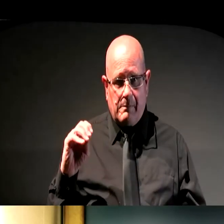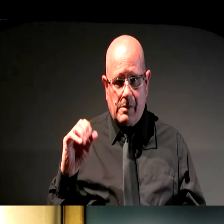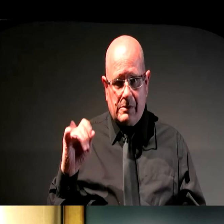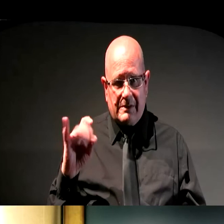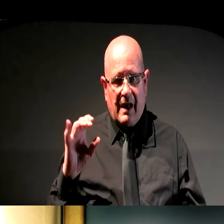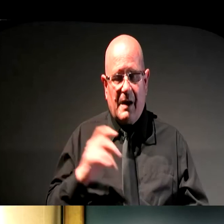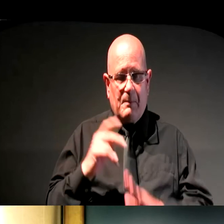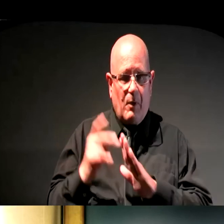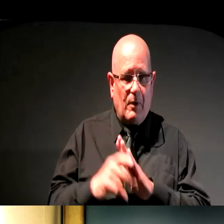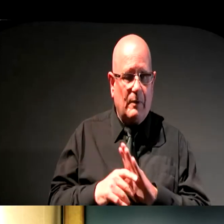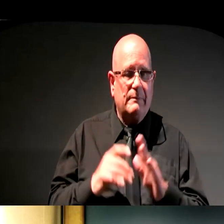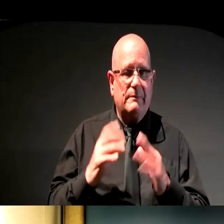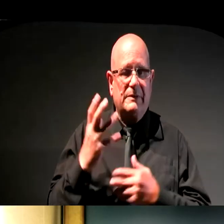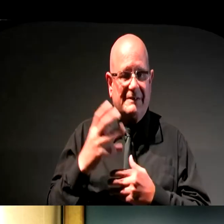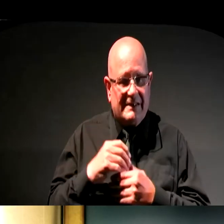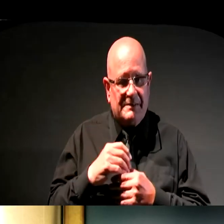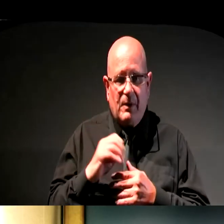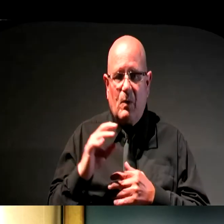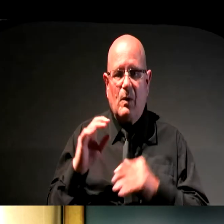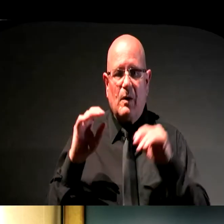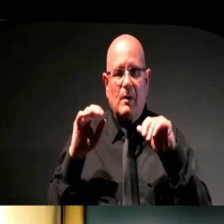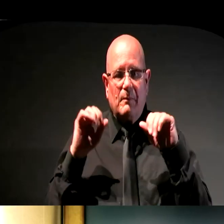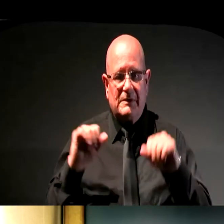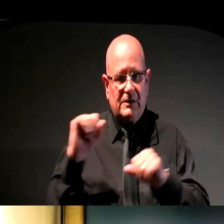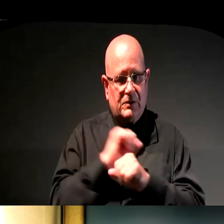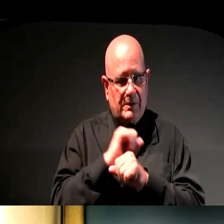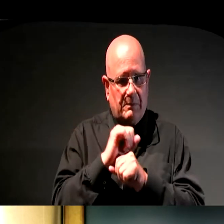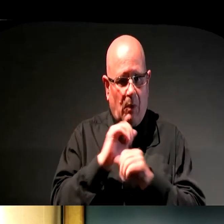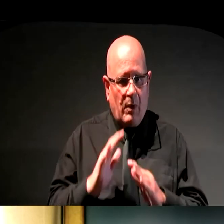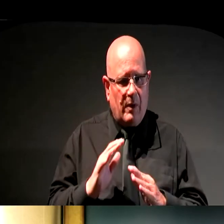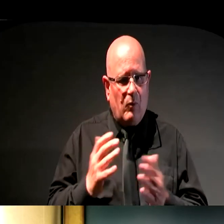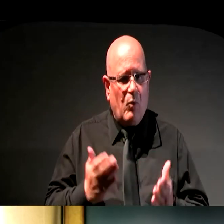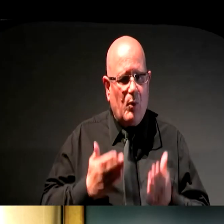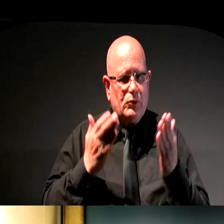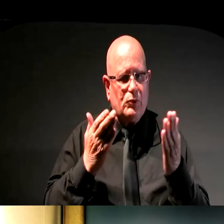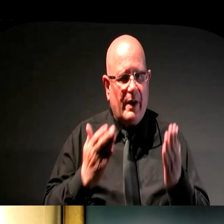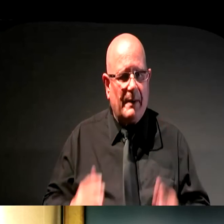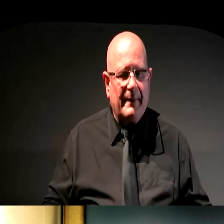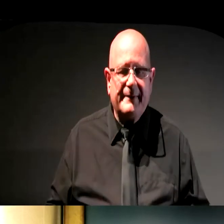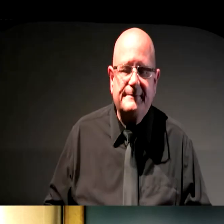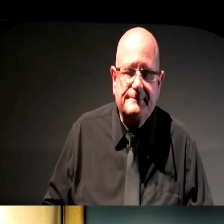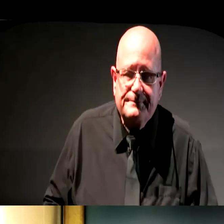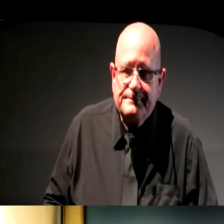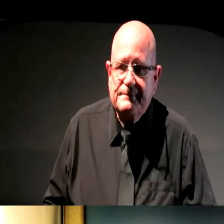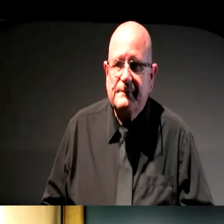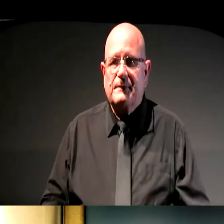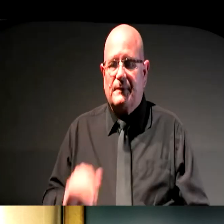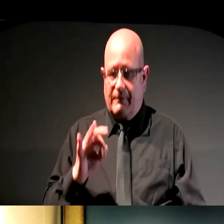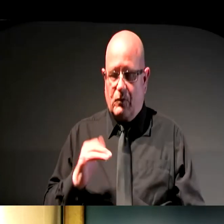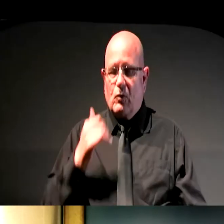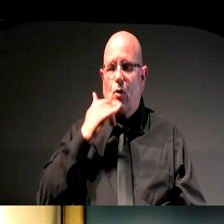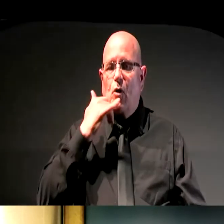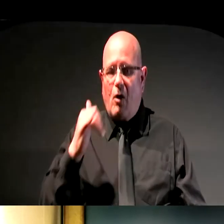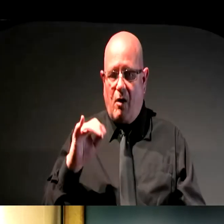participant or as a potential employee, what recommendation do you have for them? So they can go ahead and call the office, and